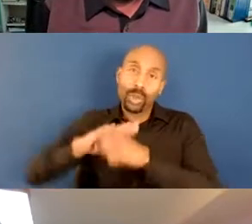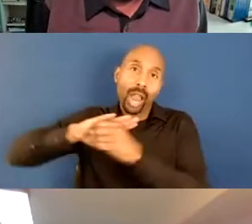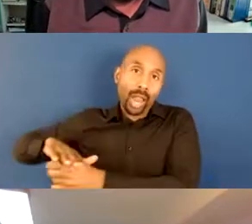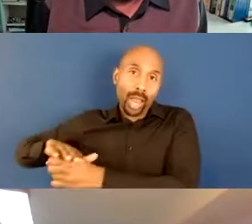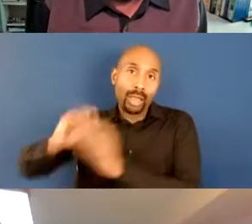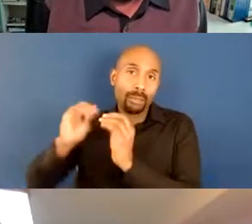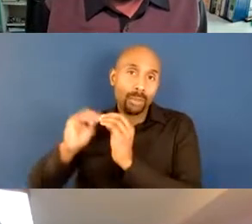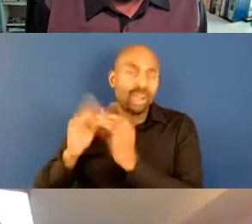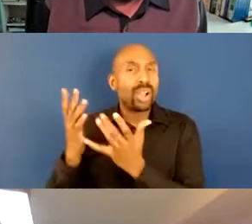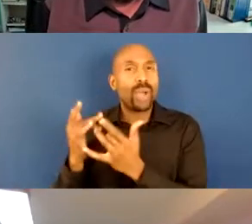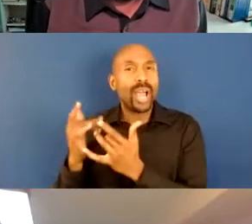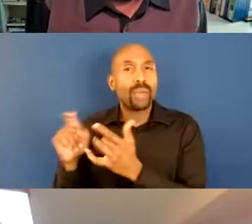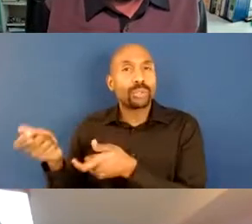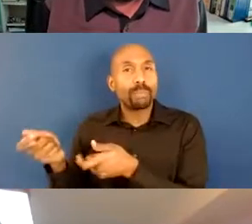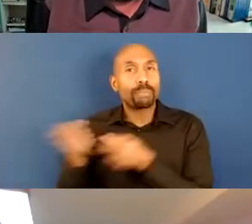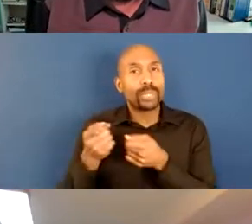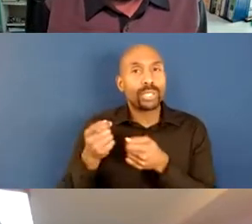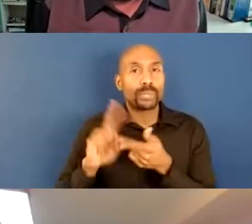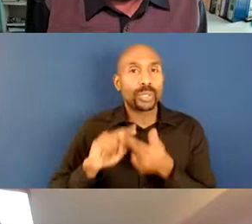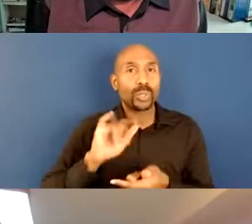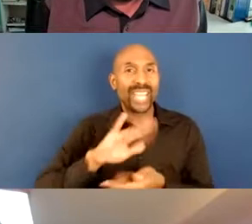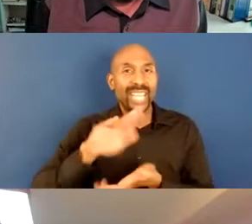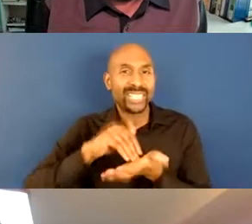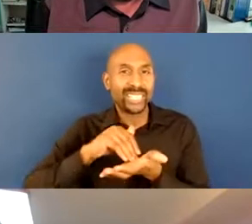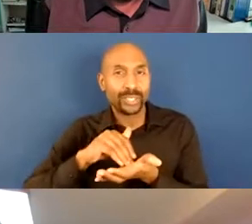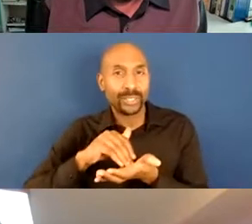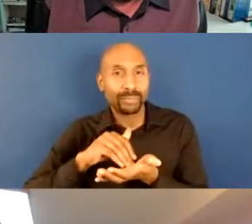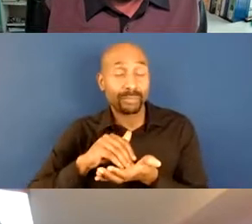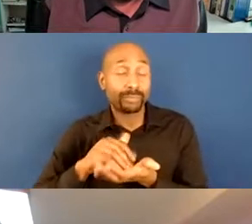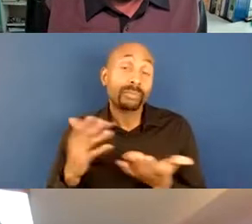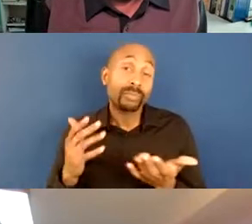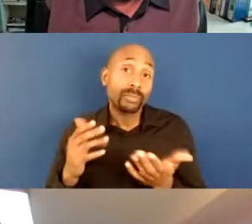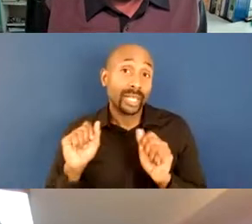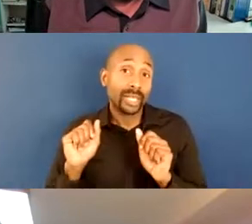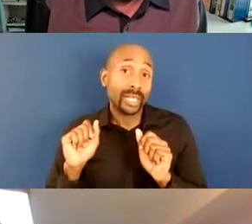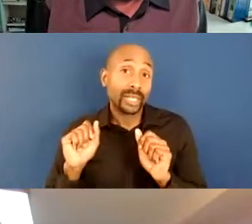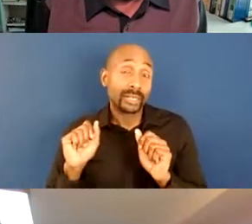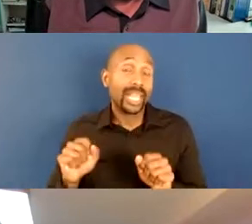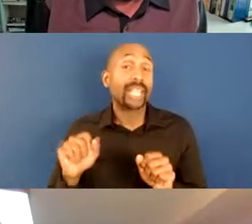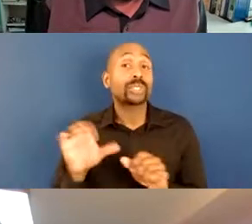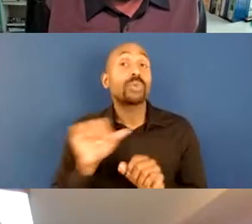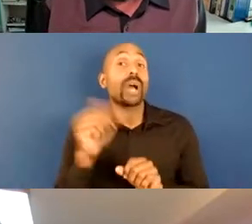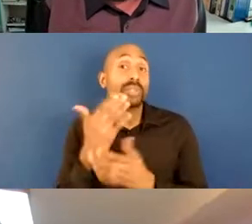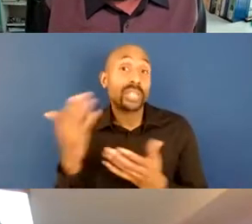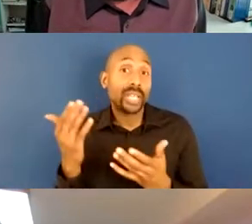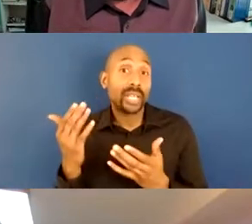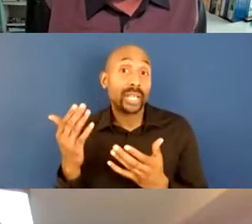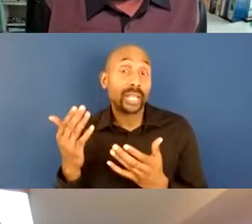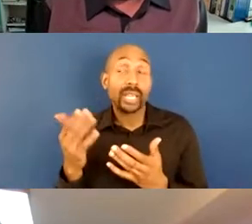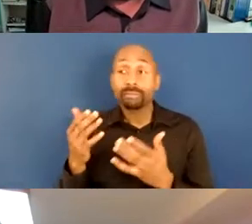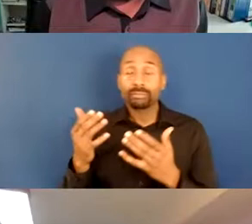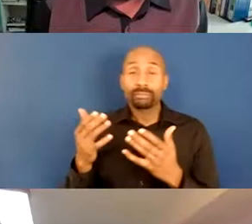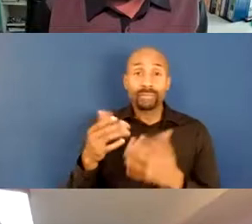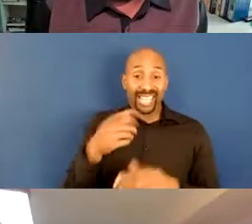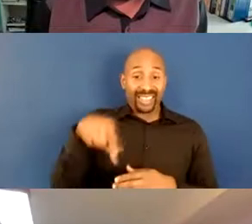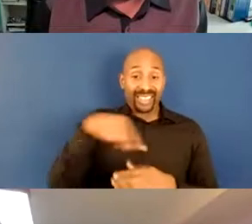Is there something else to be done other than to bring those at the margins who have been pushed out at the margins